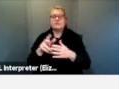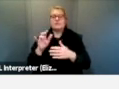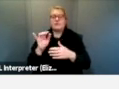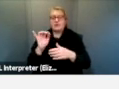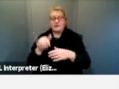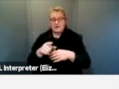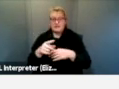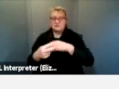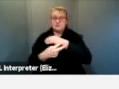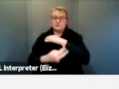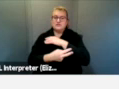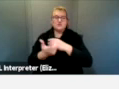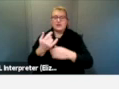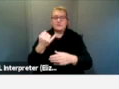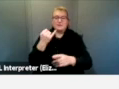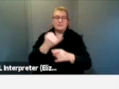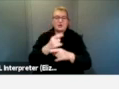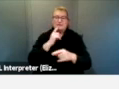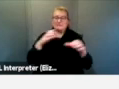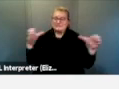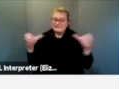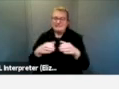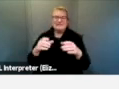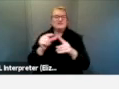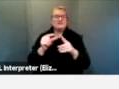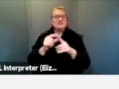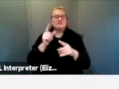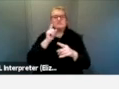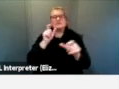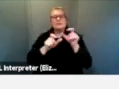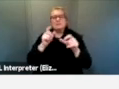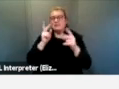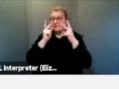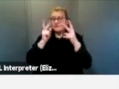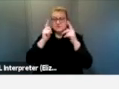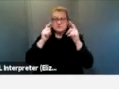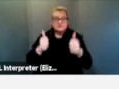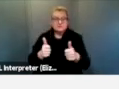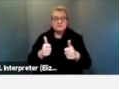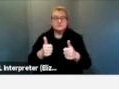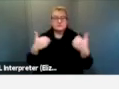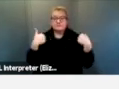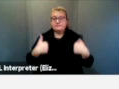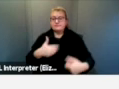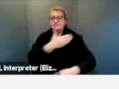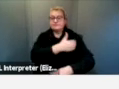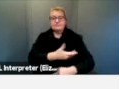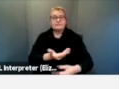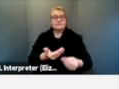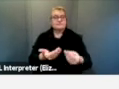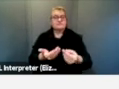type. It was a collective term used for people with, say, visual impairments, limb differences, chronic